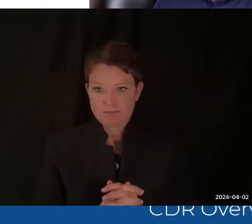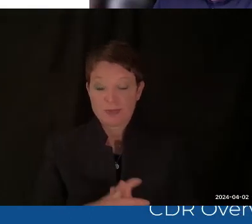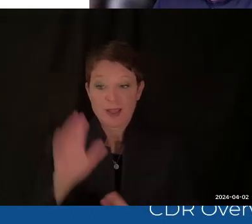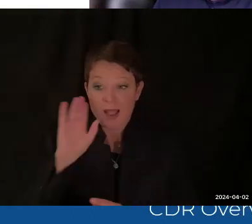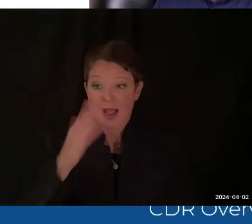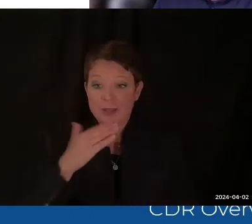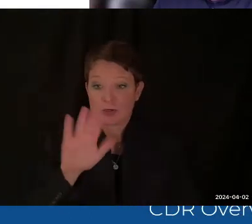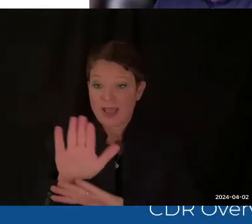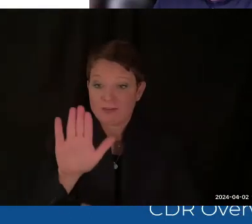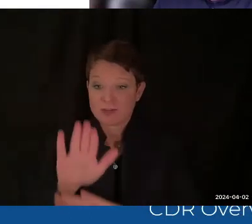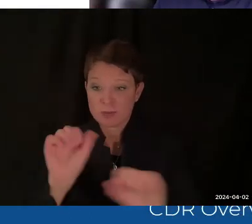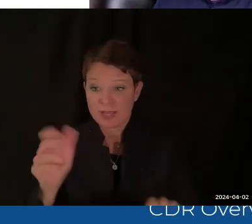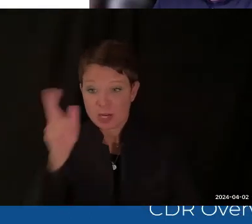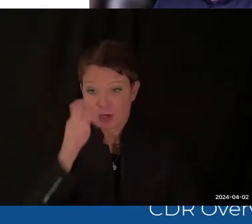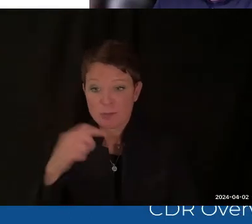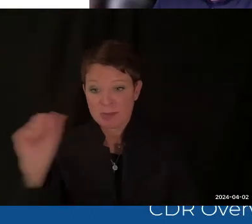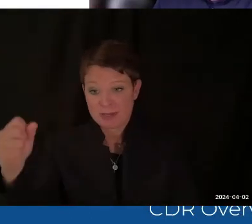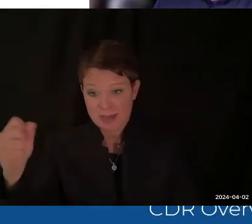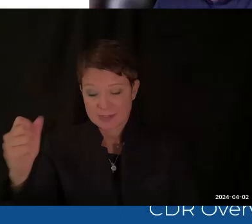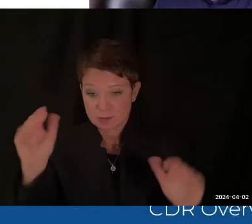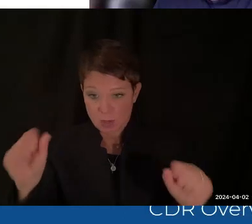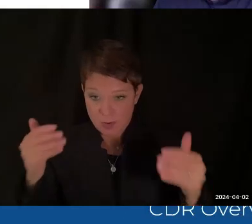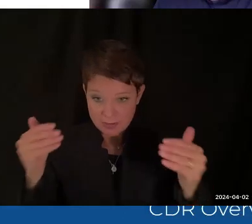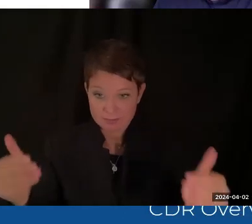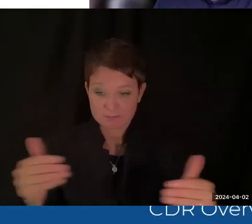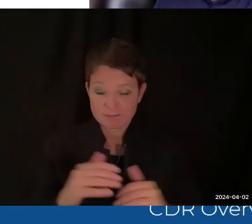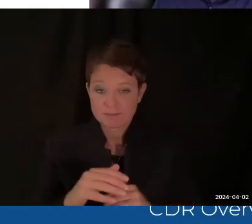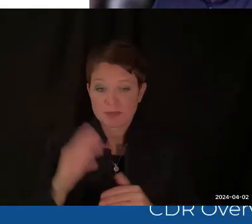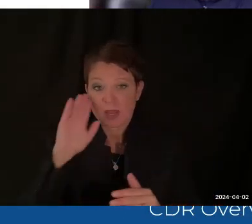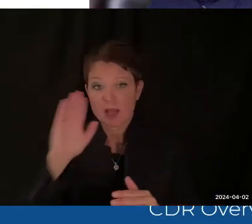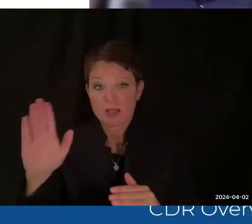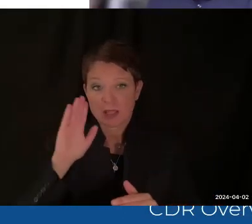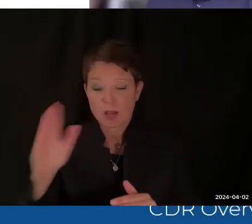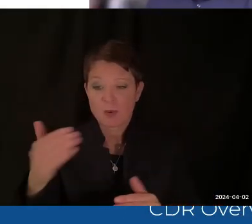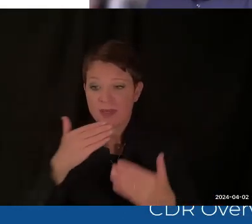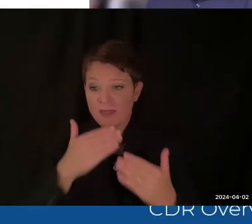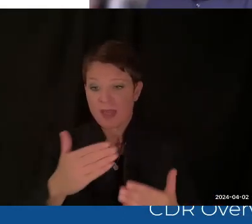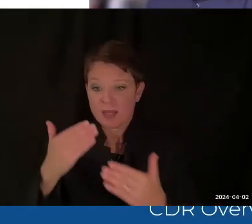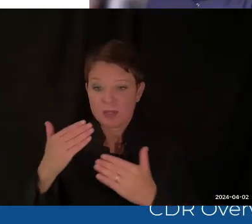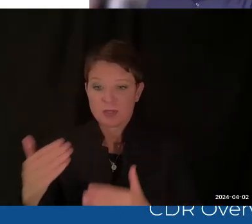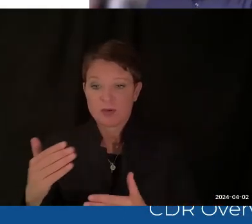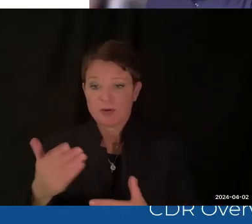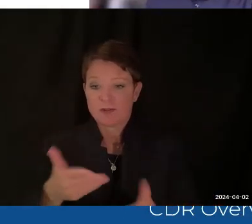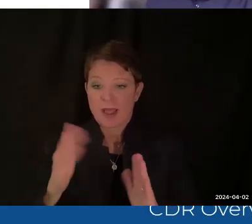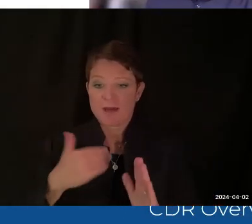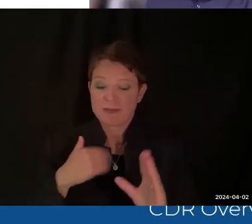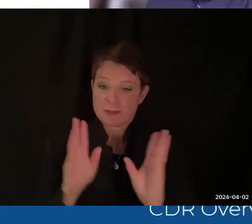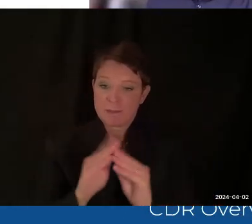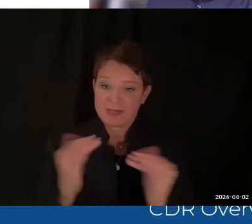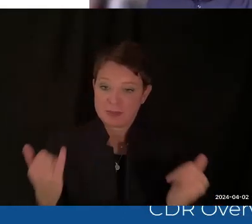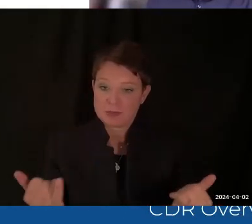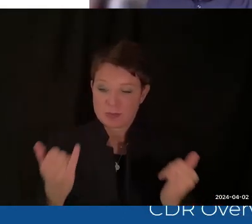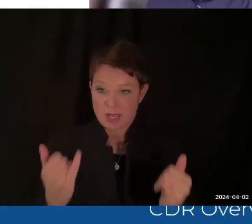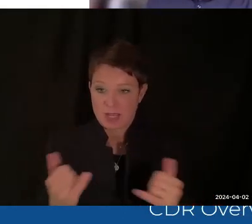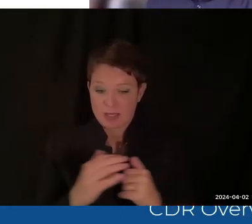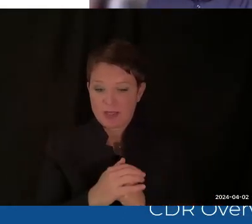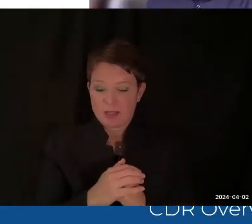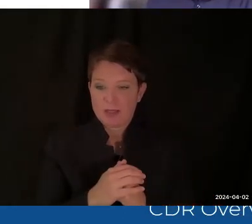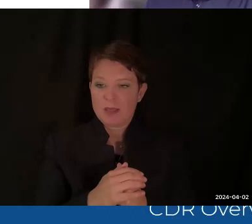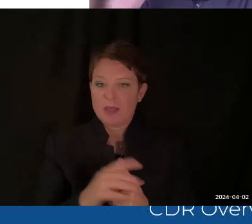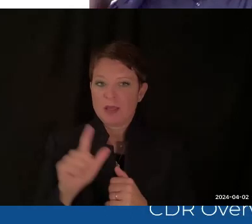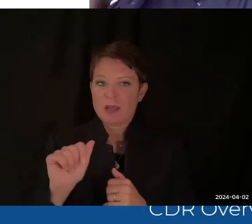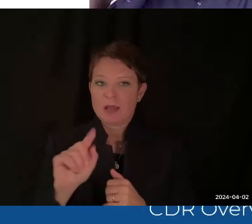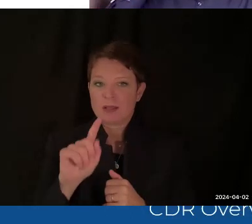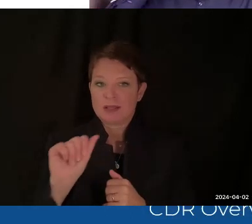Hi, good afternoon. Can you hear me? Yes, we can. Hi, thank you for having this meeting today. So my name is